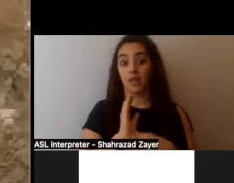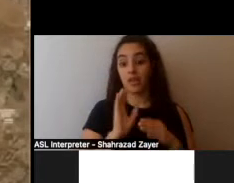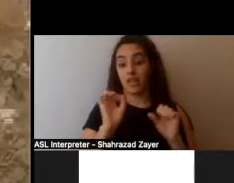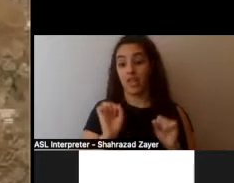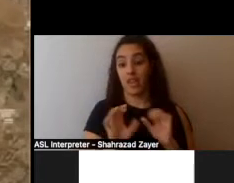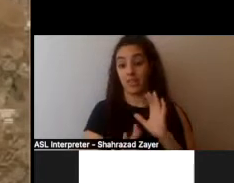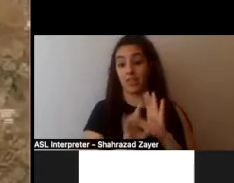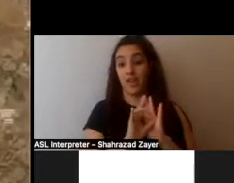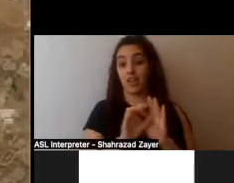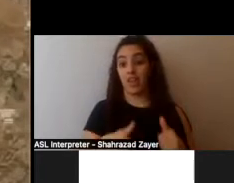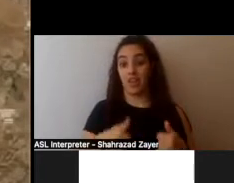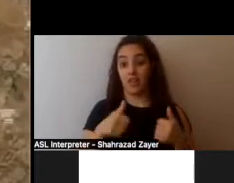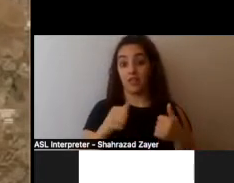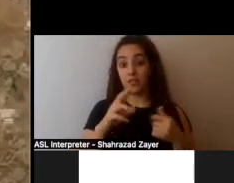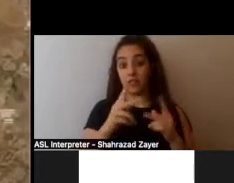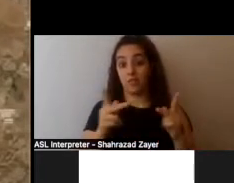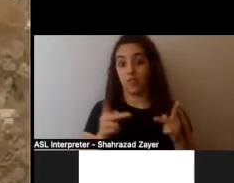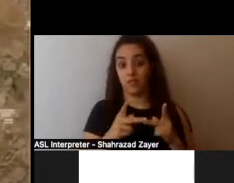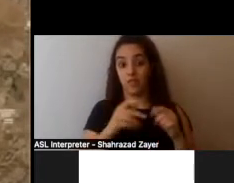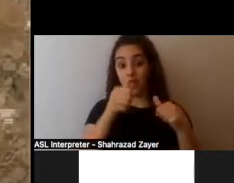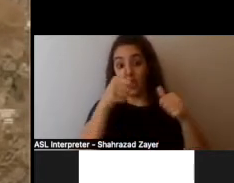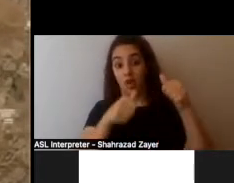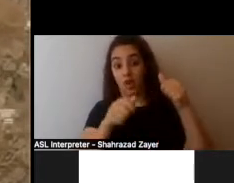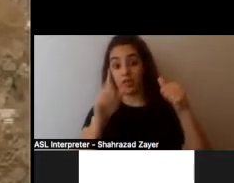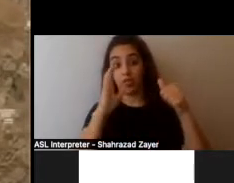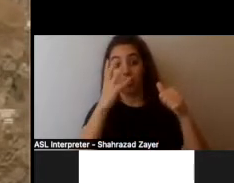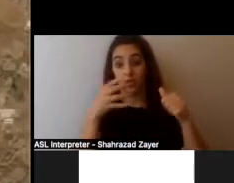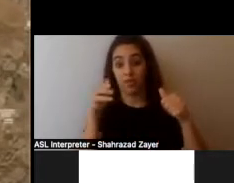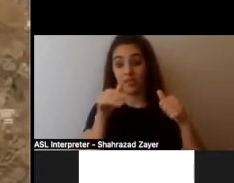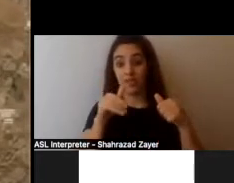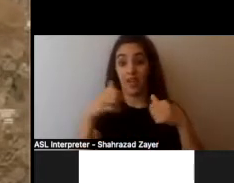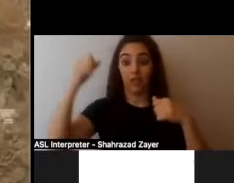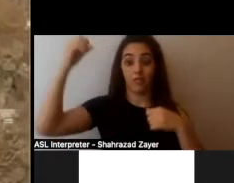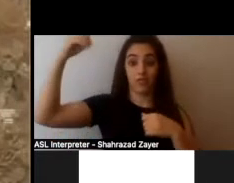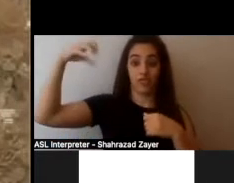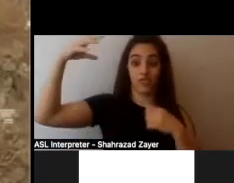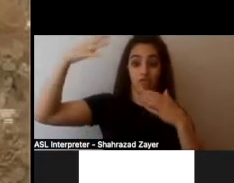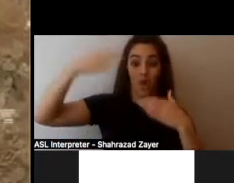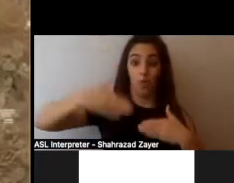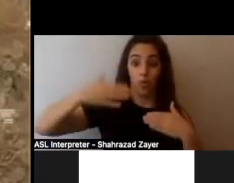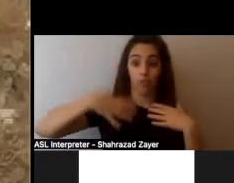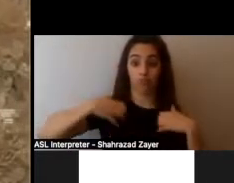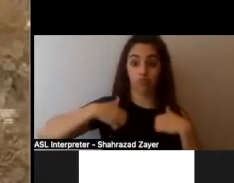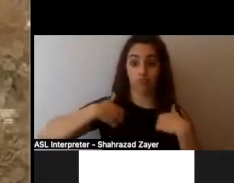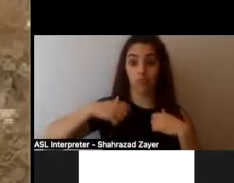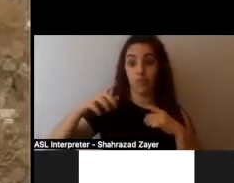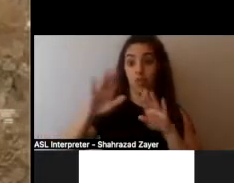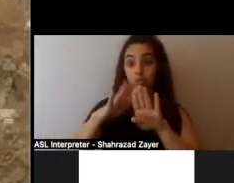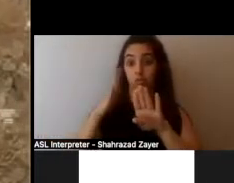Just below it, it looks like a shower door. If you click on that, you take the top layer, which is percent living